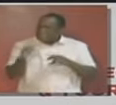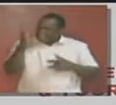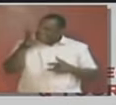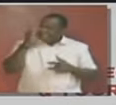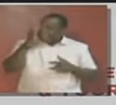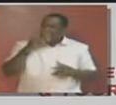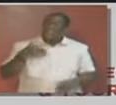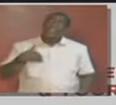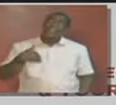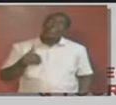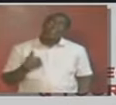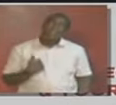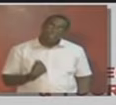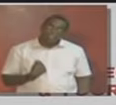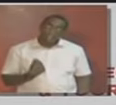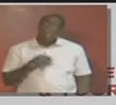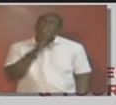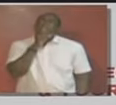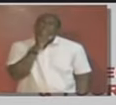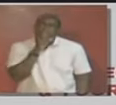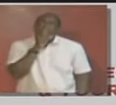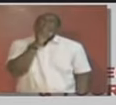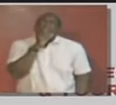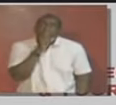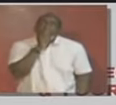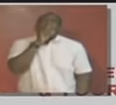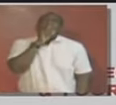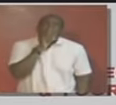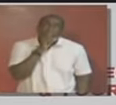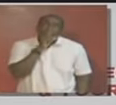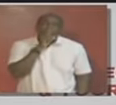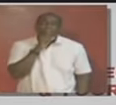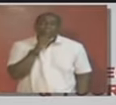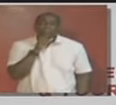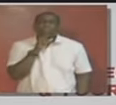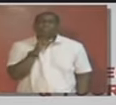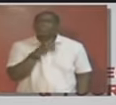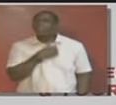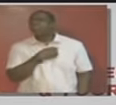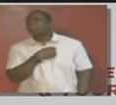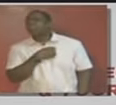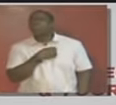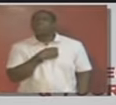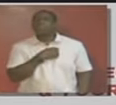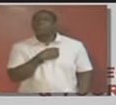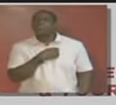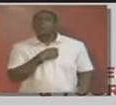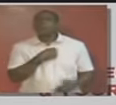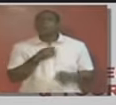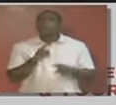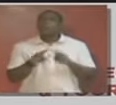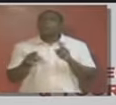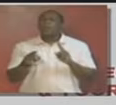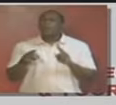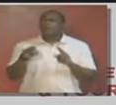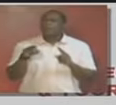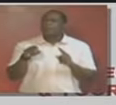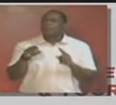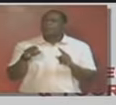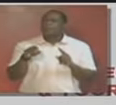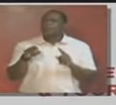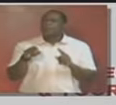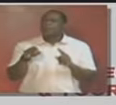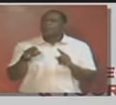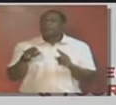fatigue or cough or other symptoms, and that really speaks to that the occurrence of what they call the possibility of